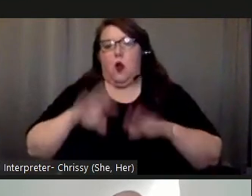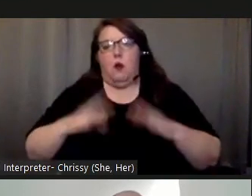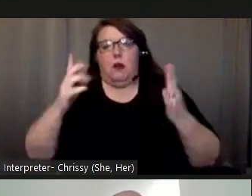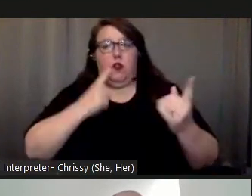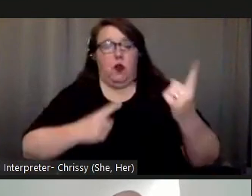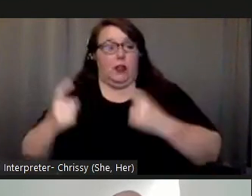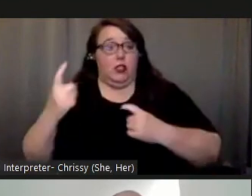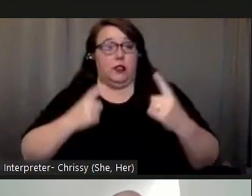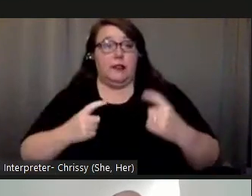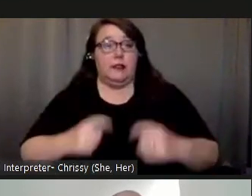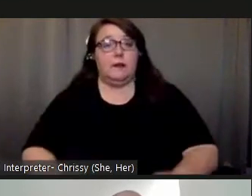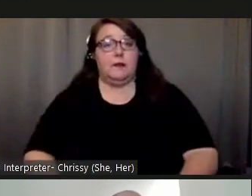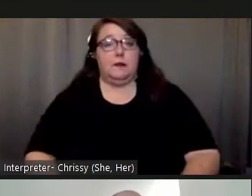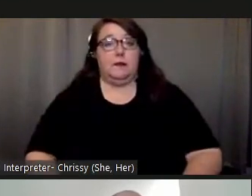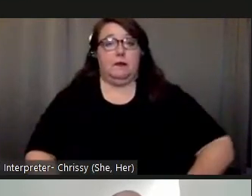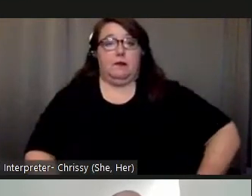I can.